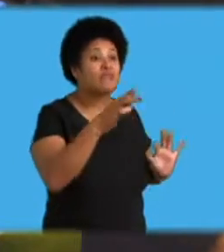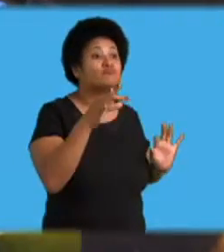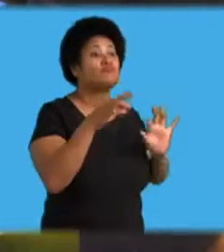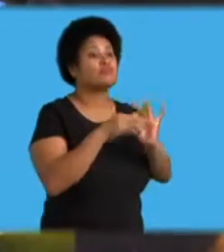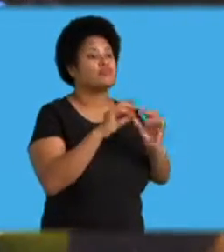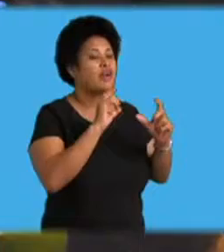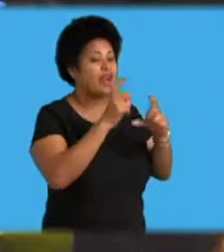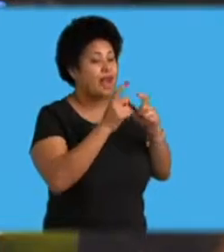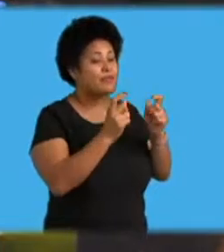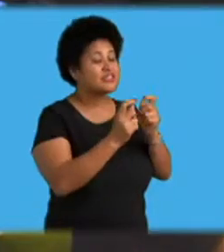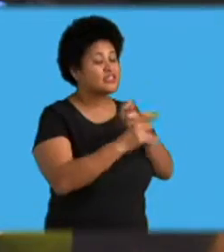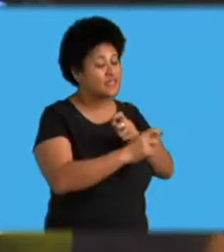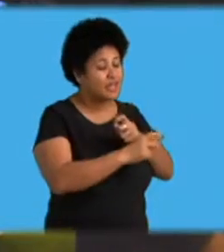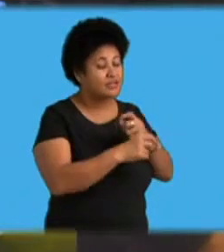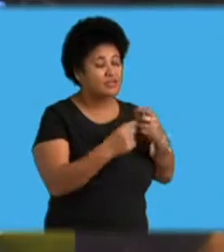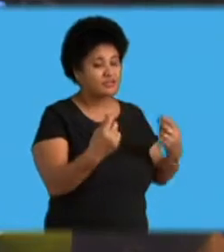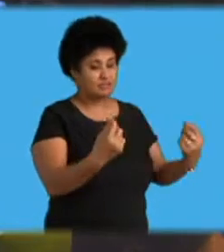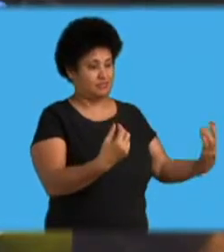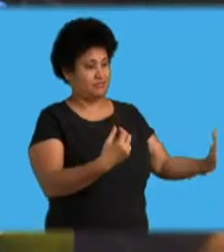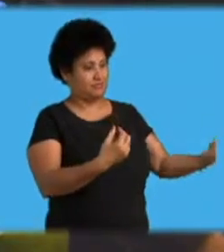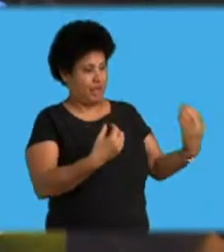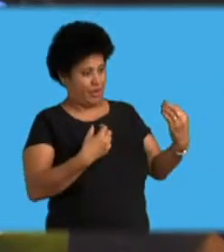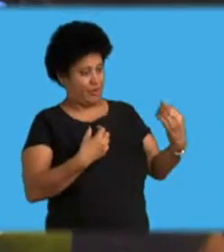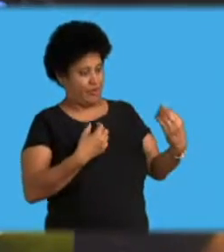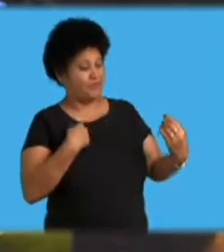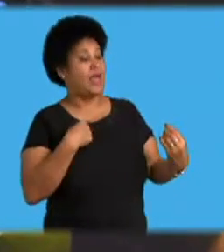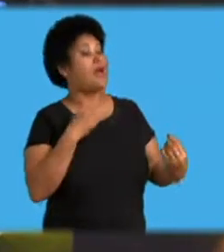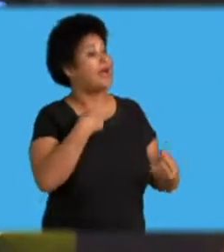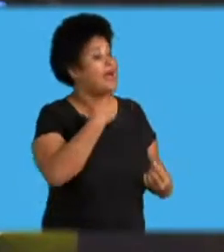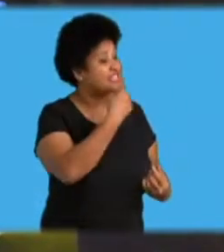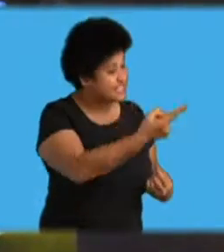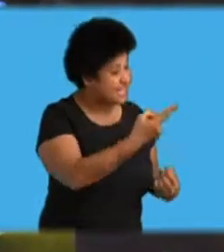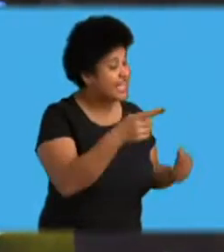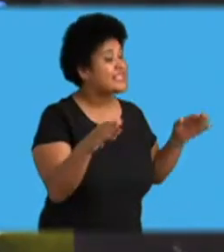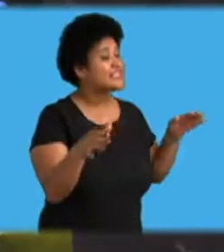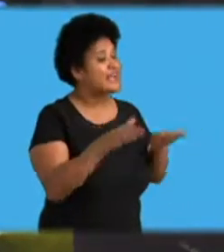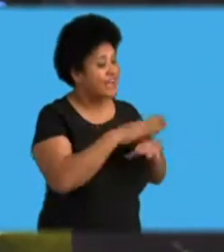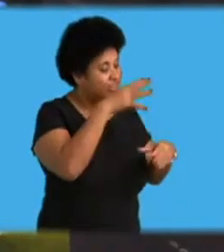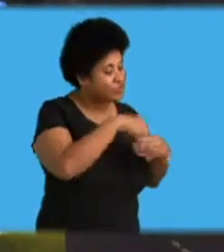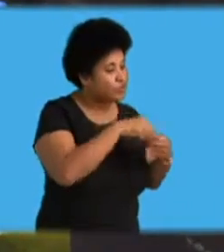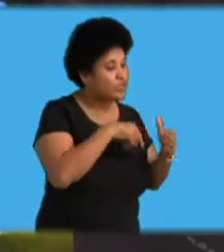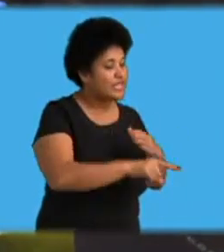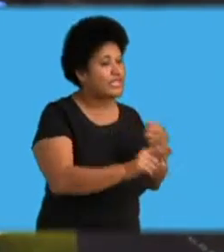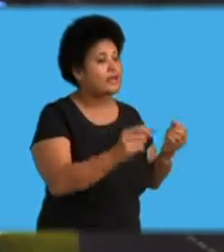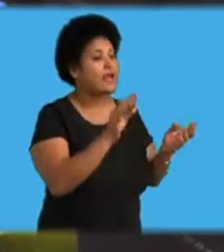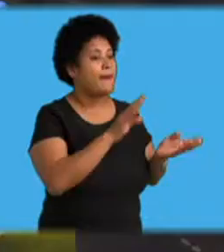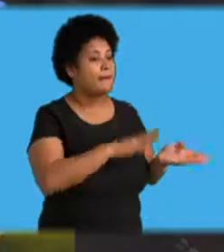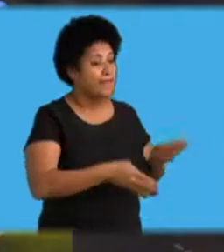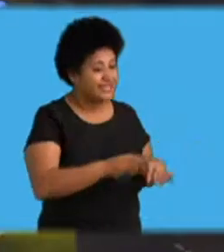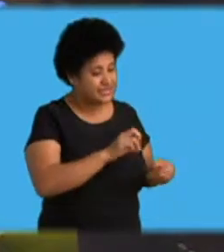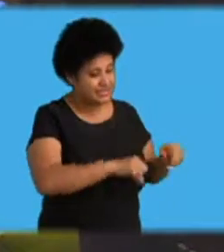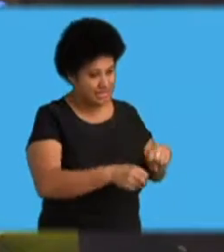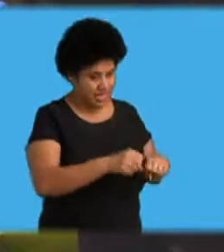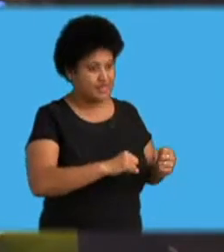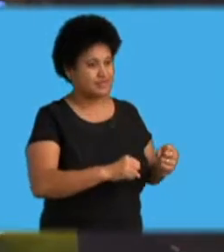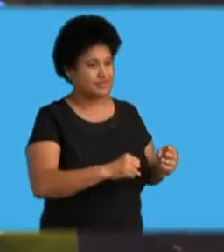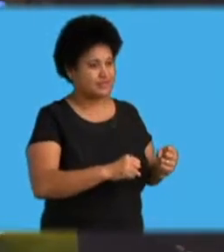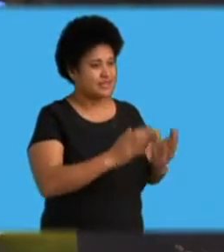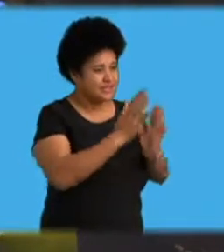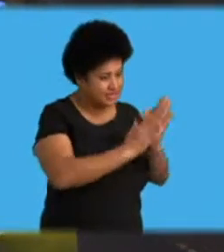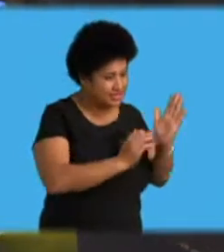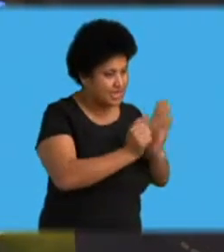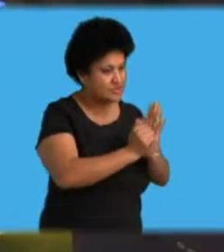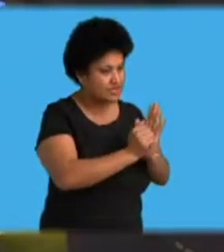saying that it is covered. It's covered in the basic science course. It's covered in the basic science. That's why we only gave